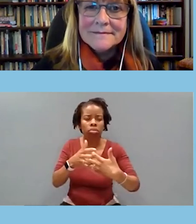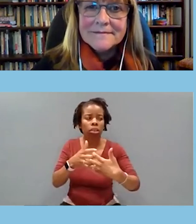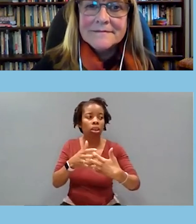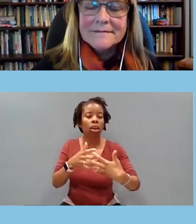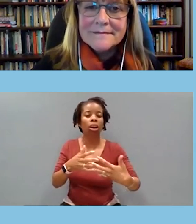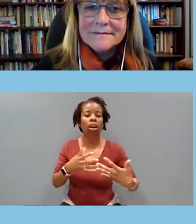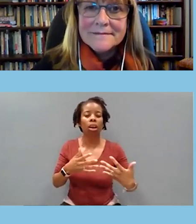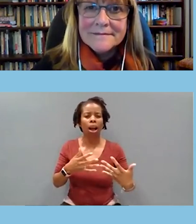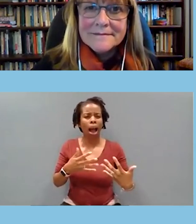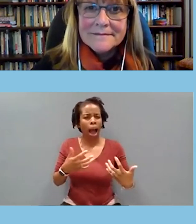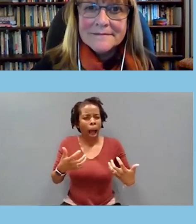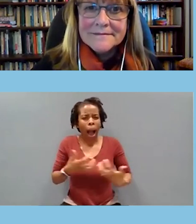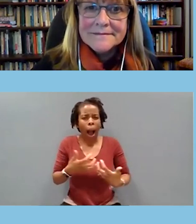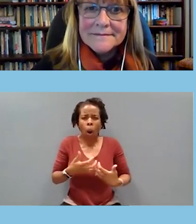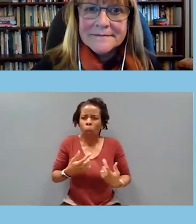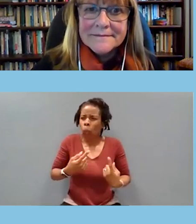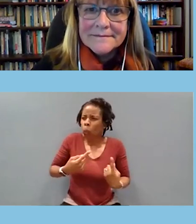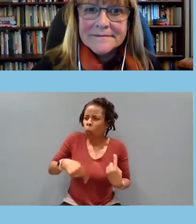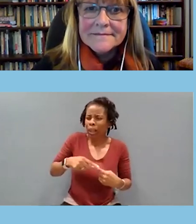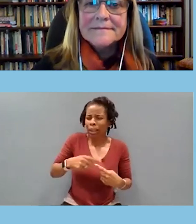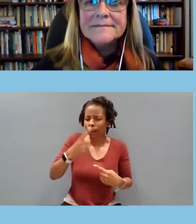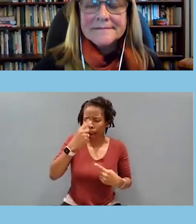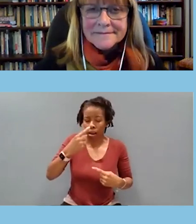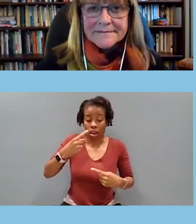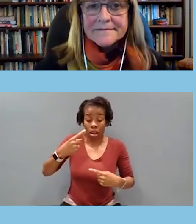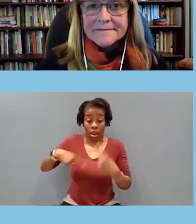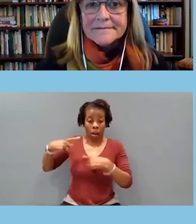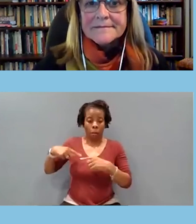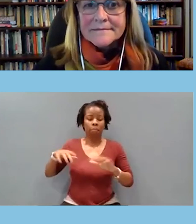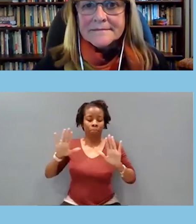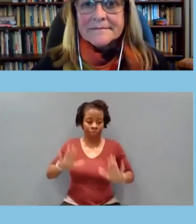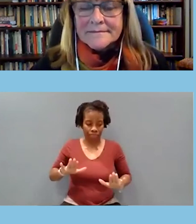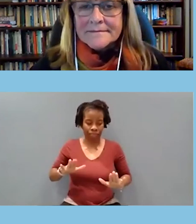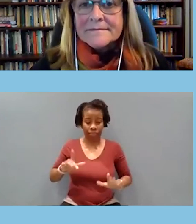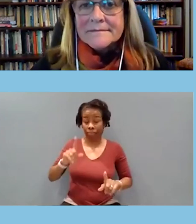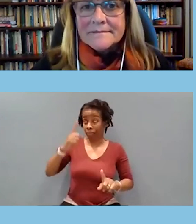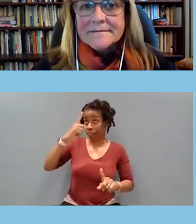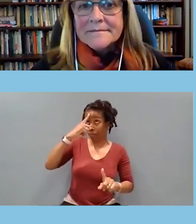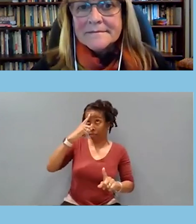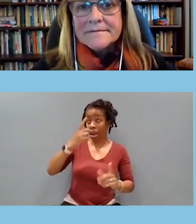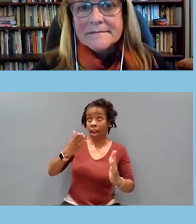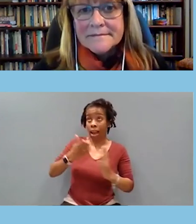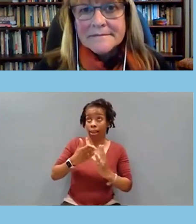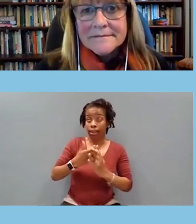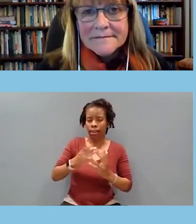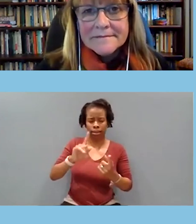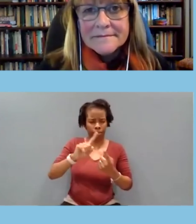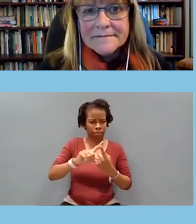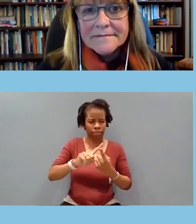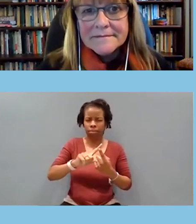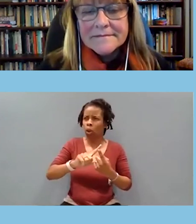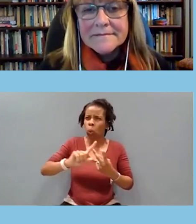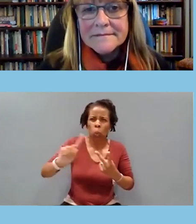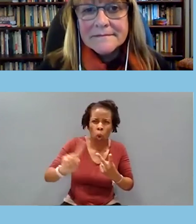reimagining how we start in thinking about access and sort of on a first principles basis, what that might mean, how it might be